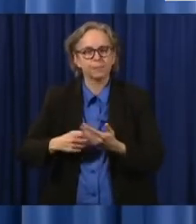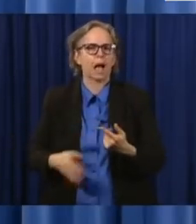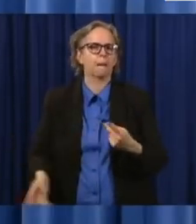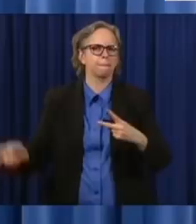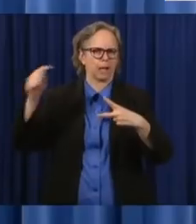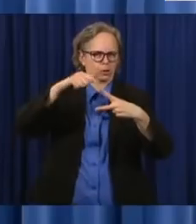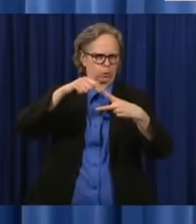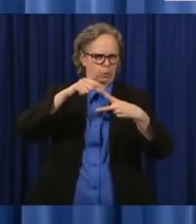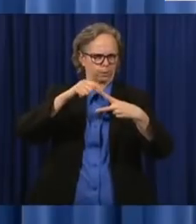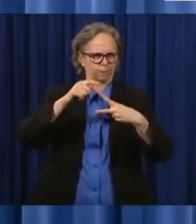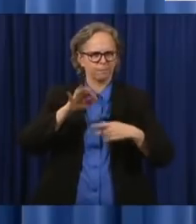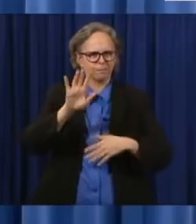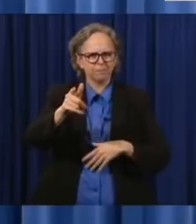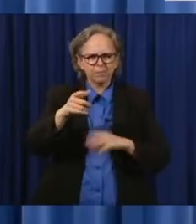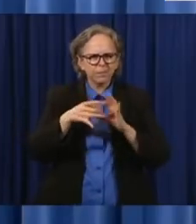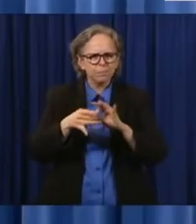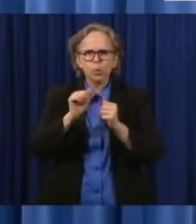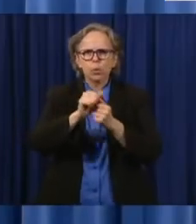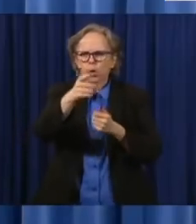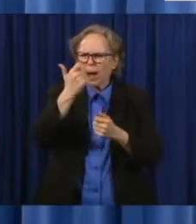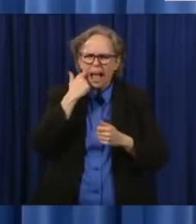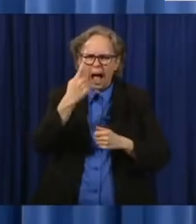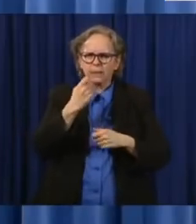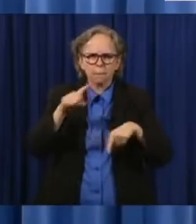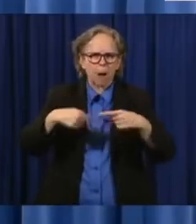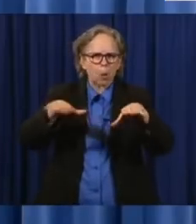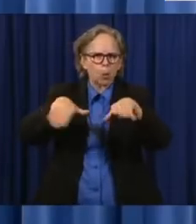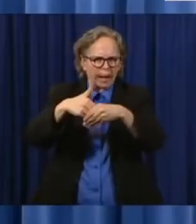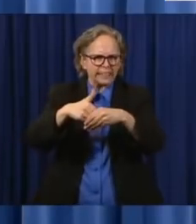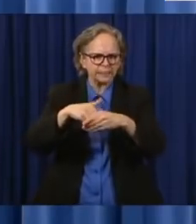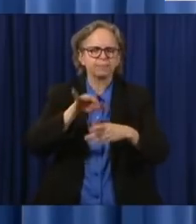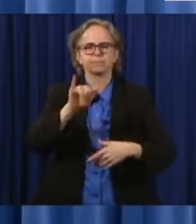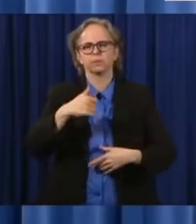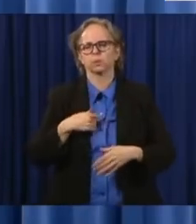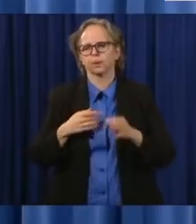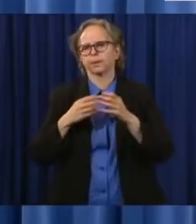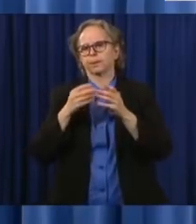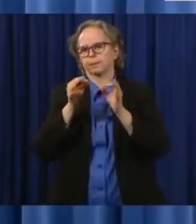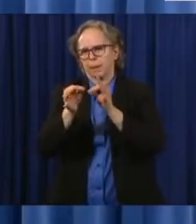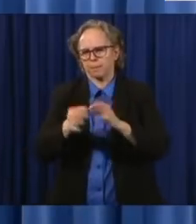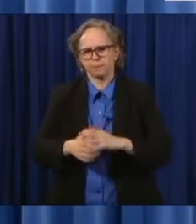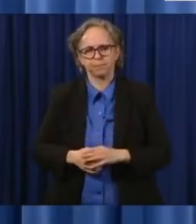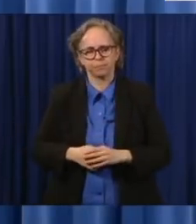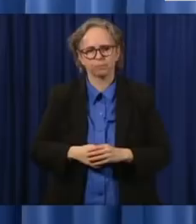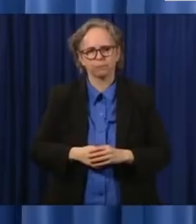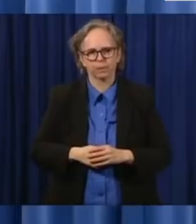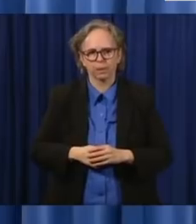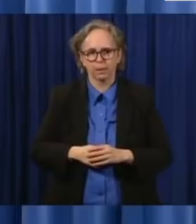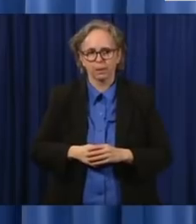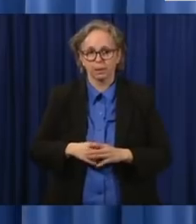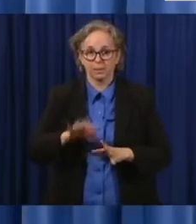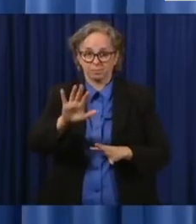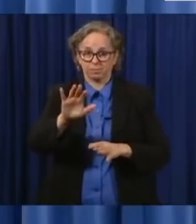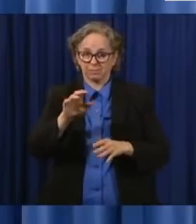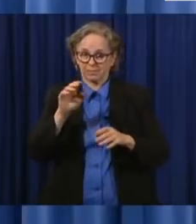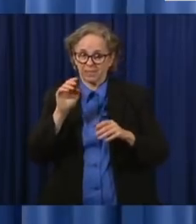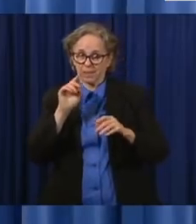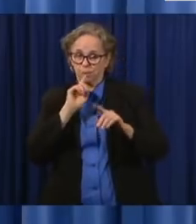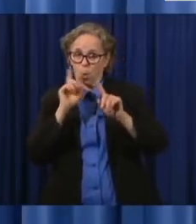had to do with weddings, and as I recall, our order, weddings are